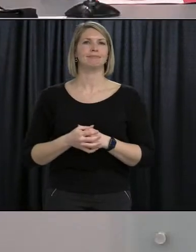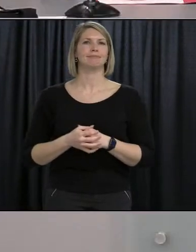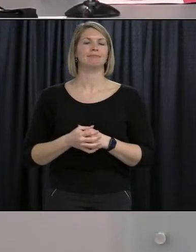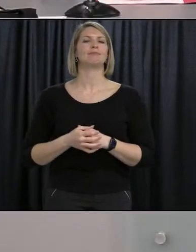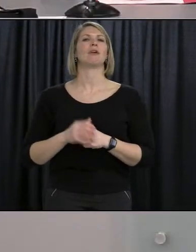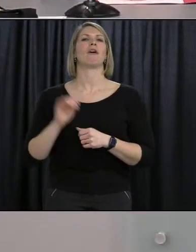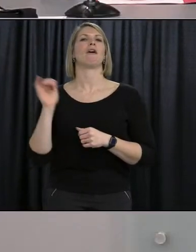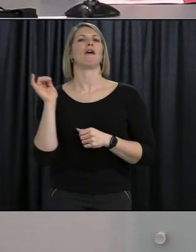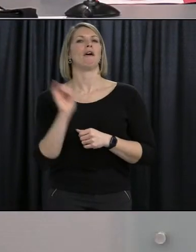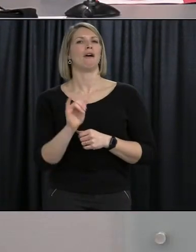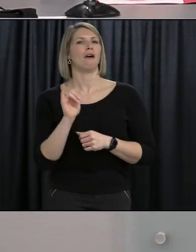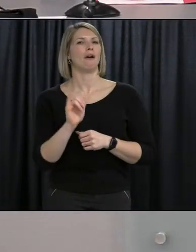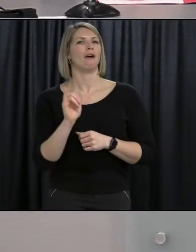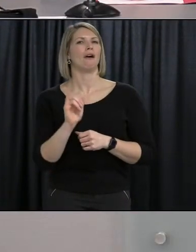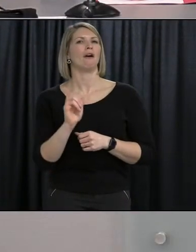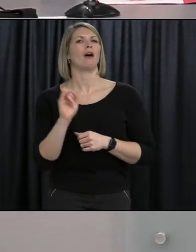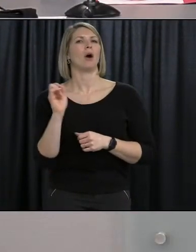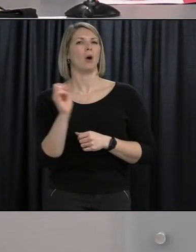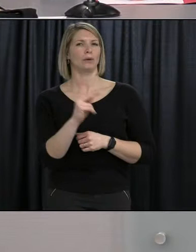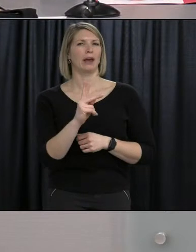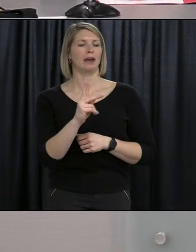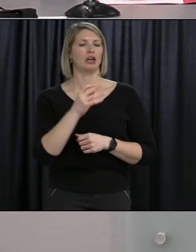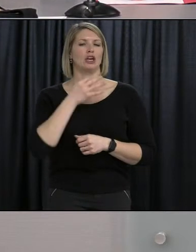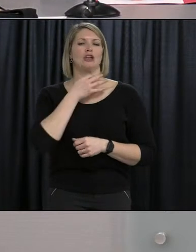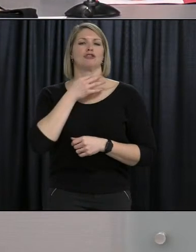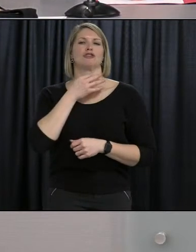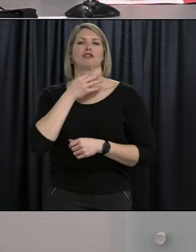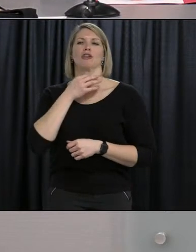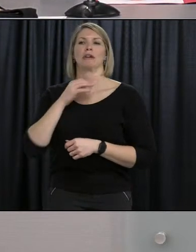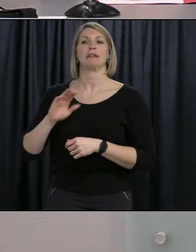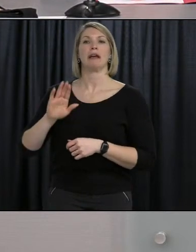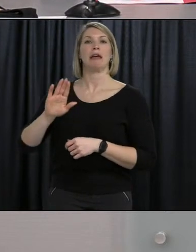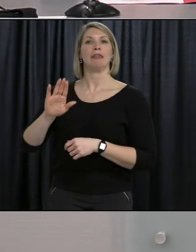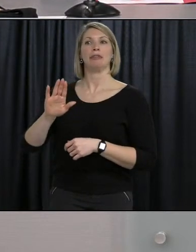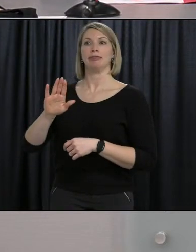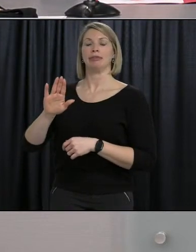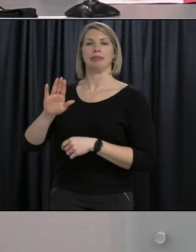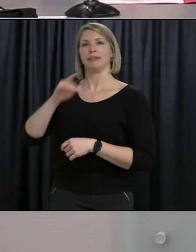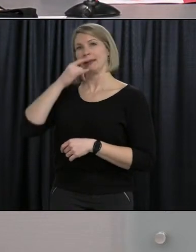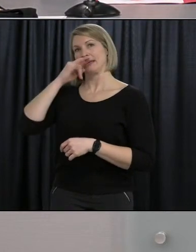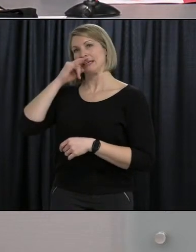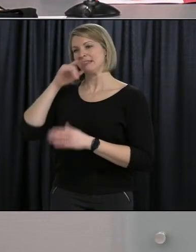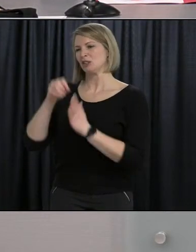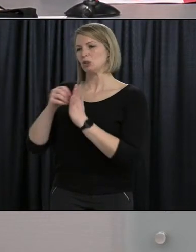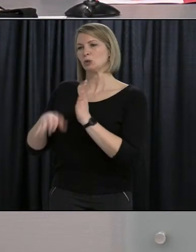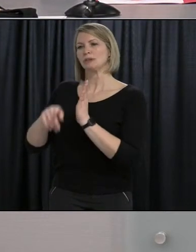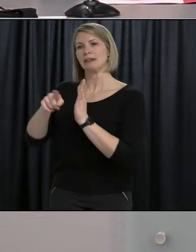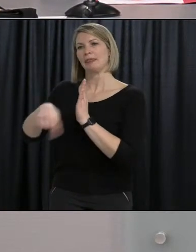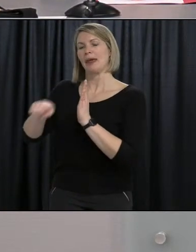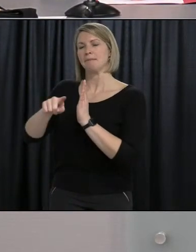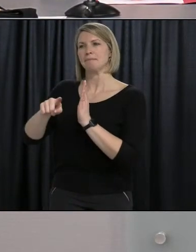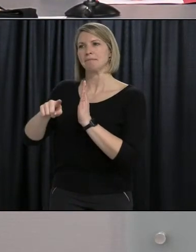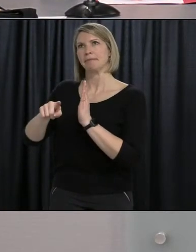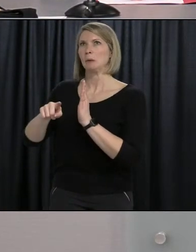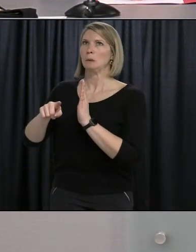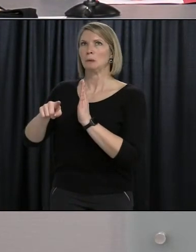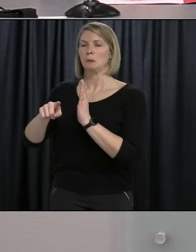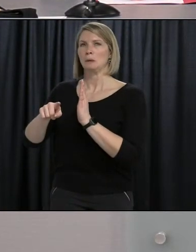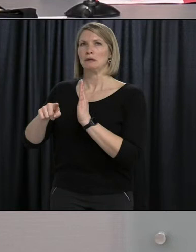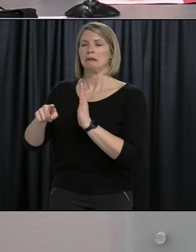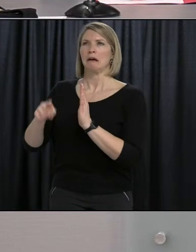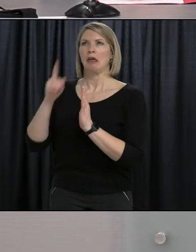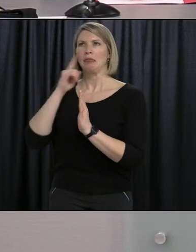Okay, yeah, they were just concerned about the vulnerability of those kids and the risk to the